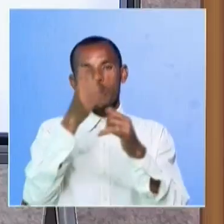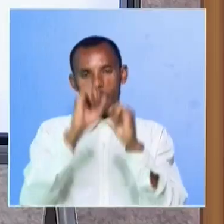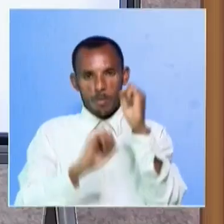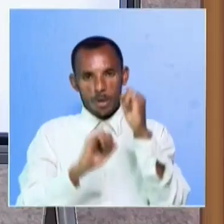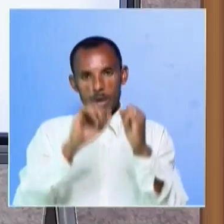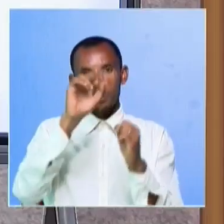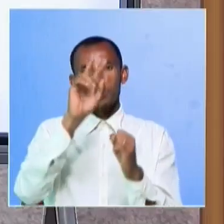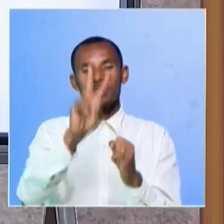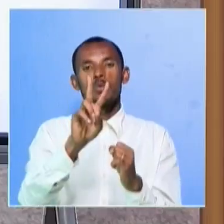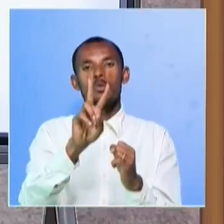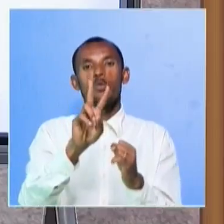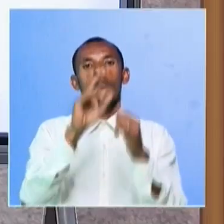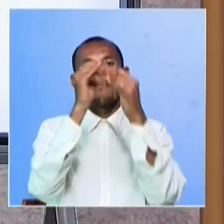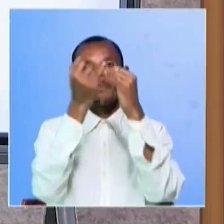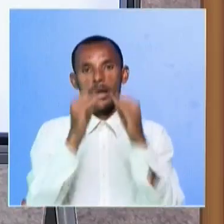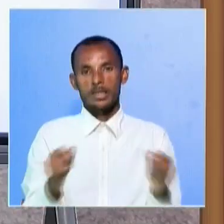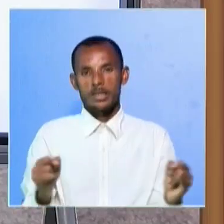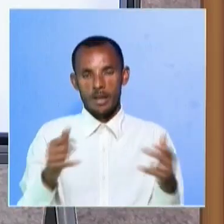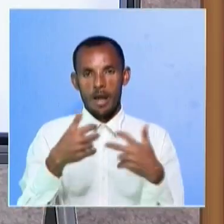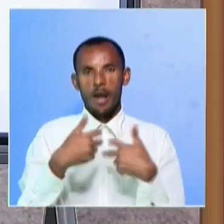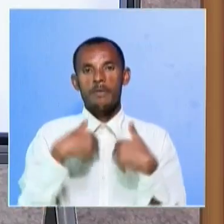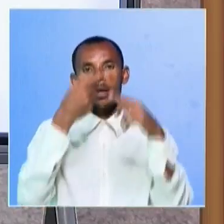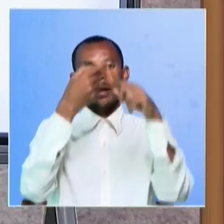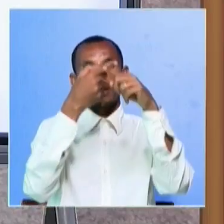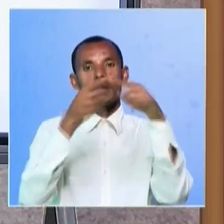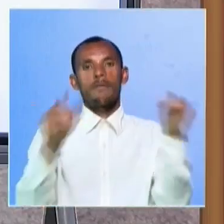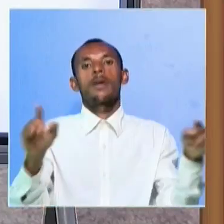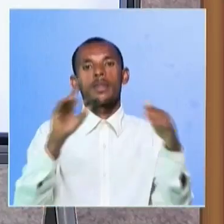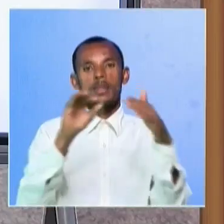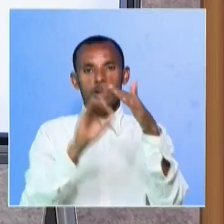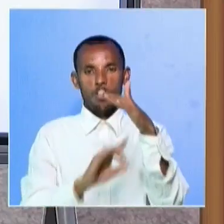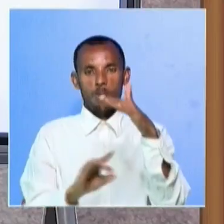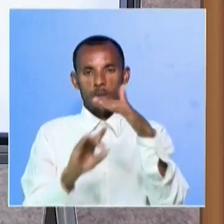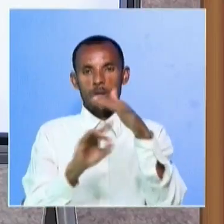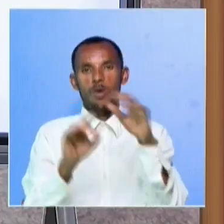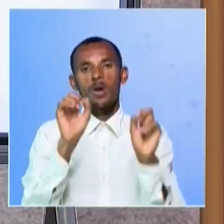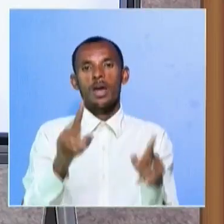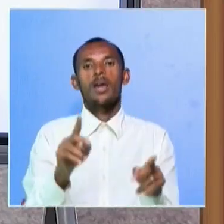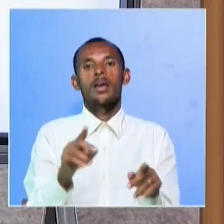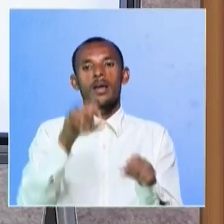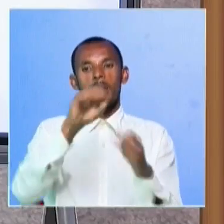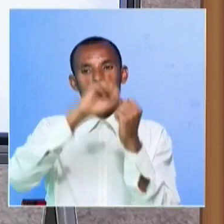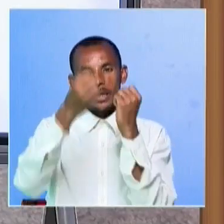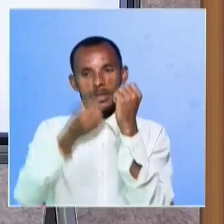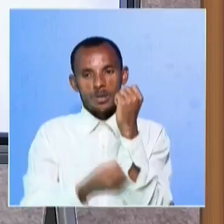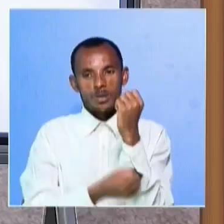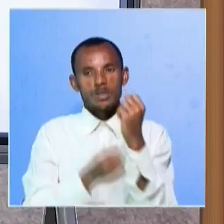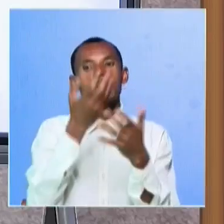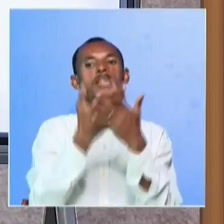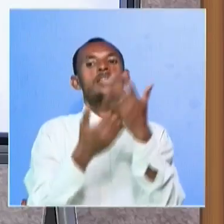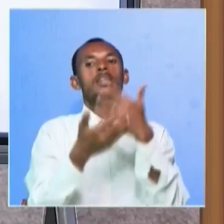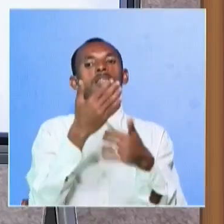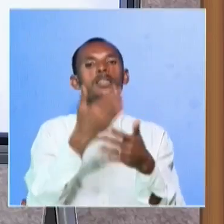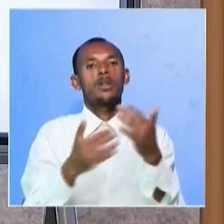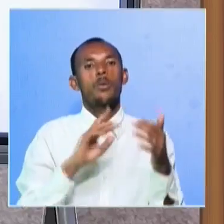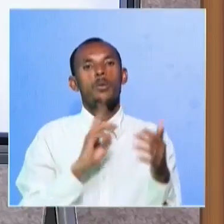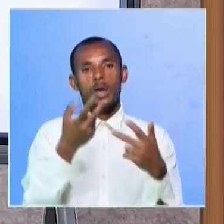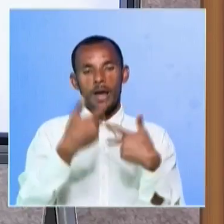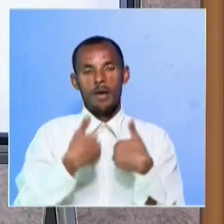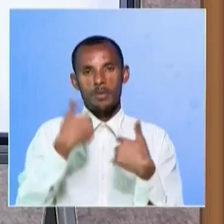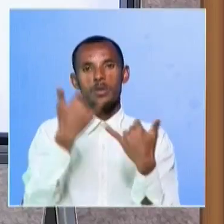two fractions having different denominator, okay? So based on the discussion that we have